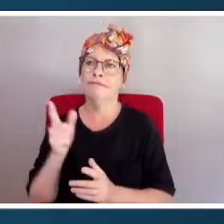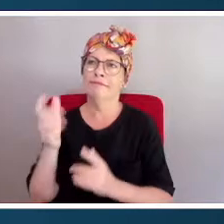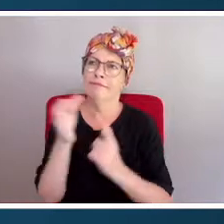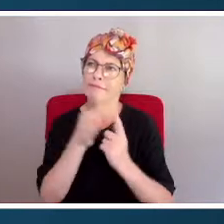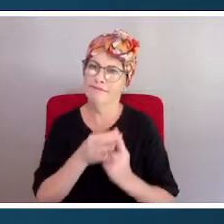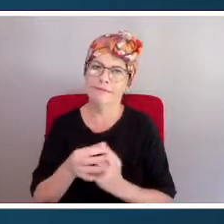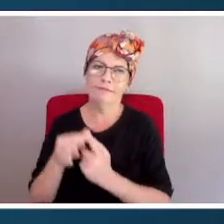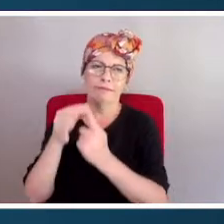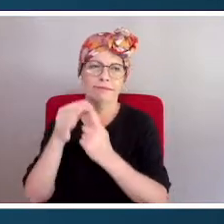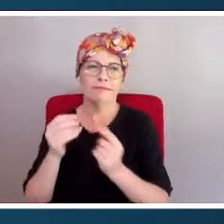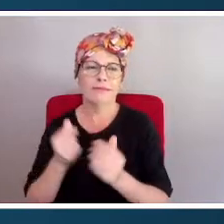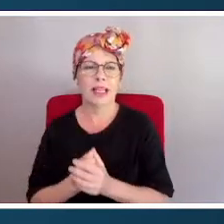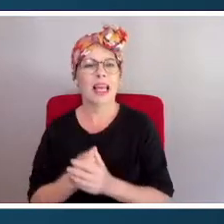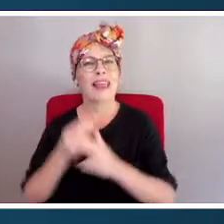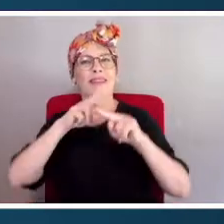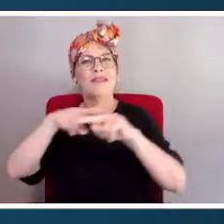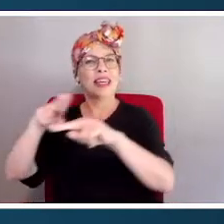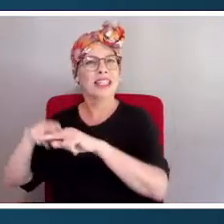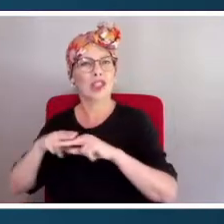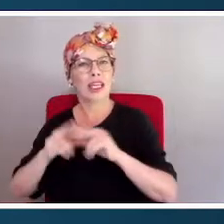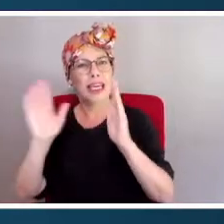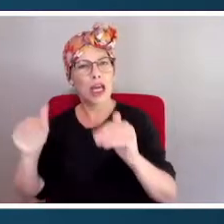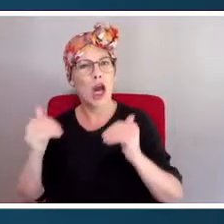Amrit, Fijian High Commissioner to Australia,